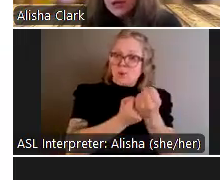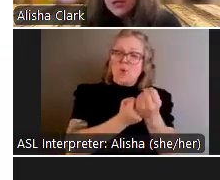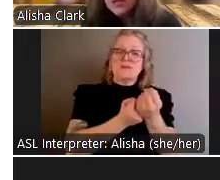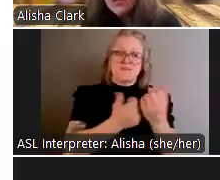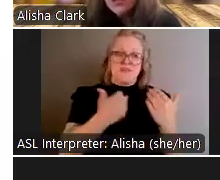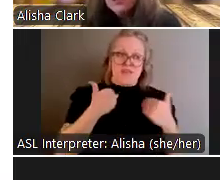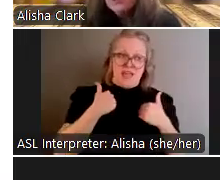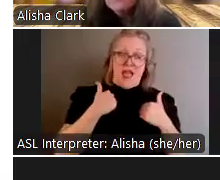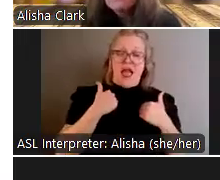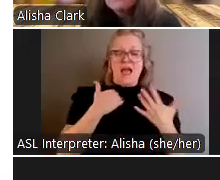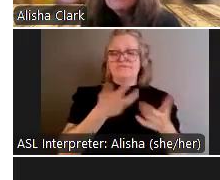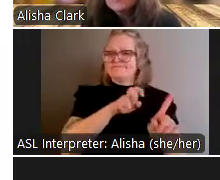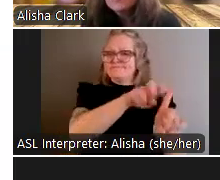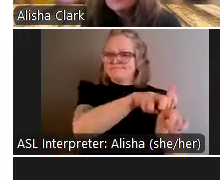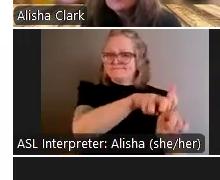there.